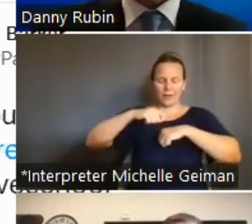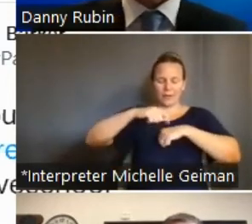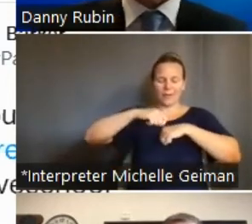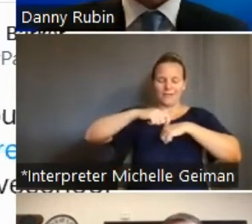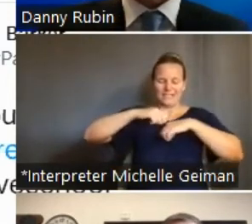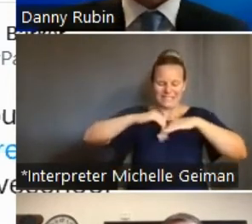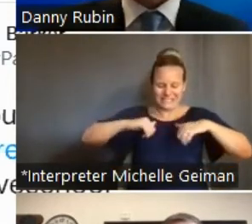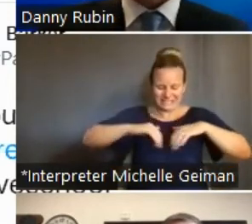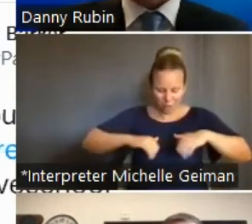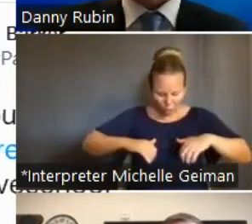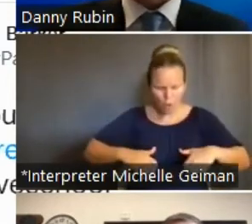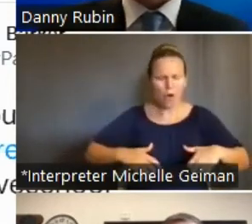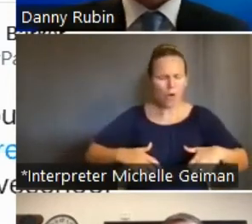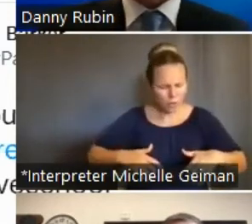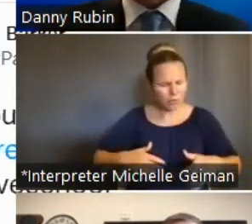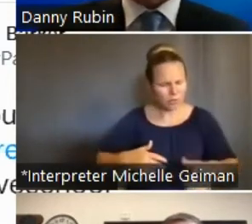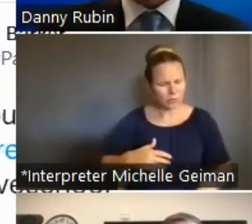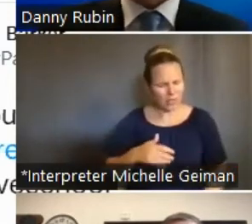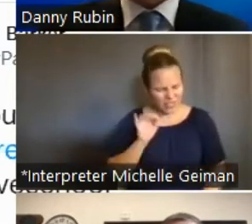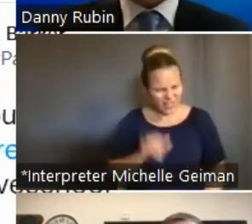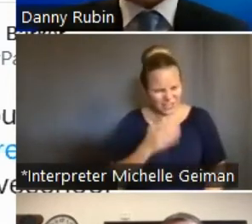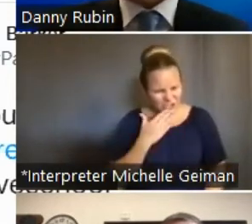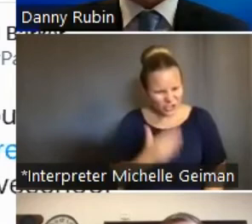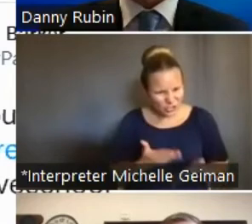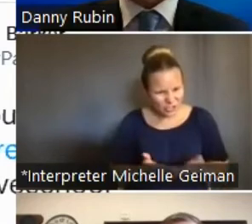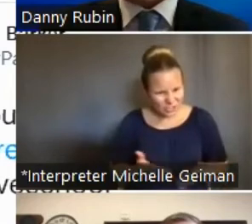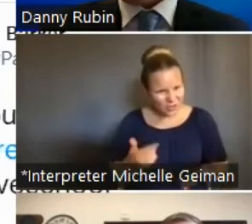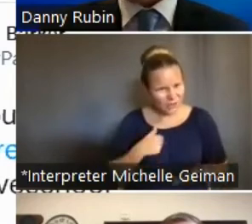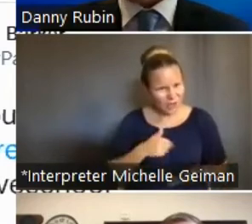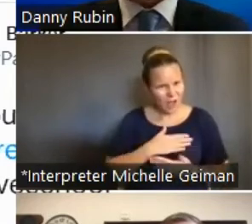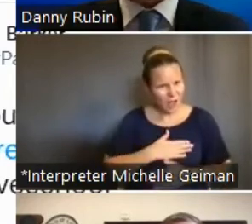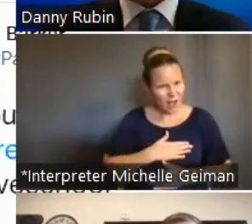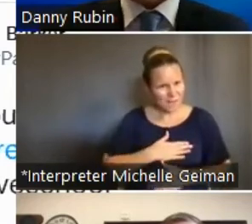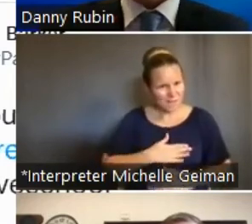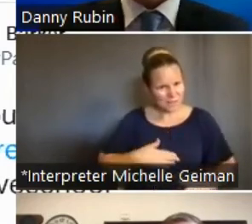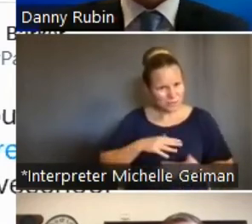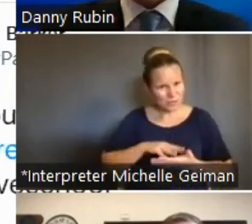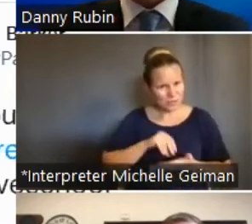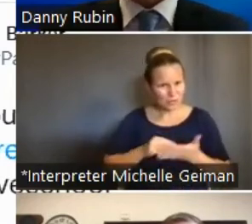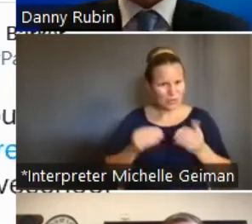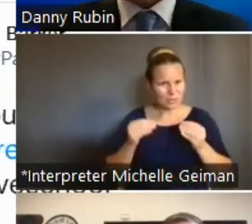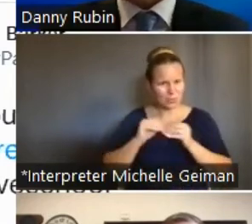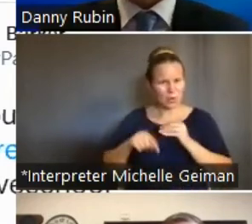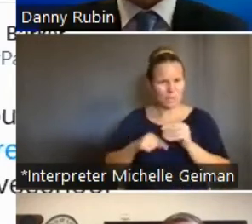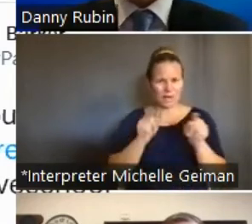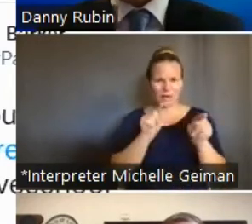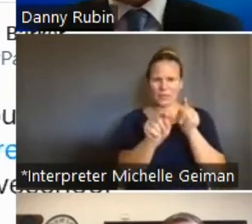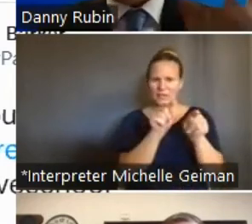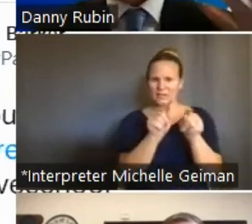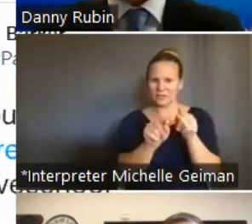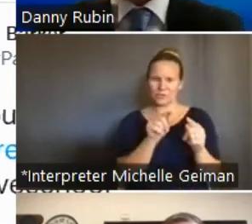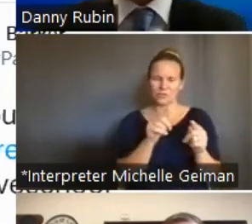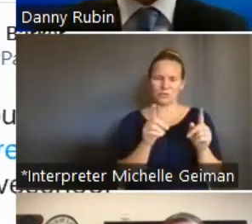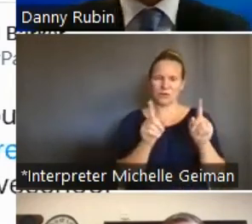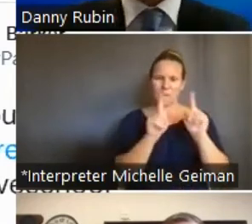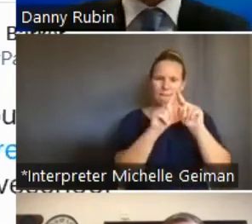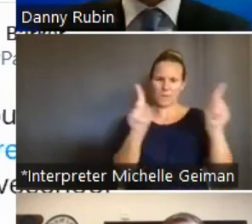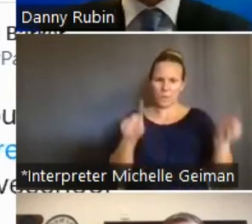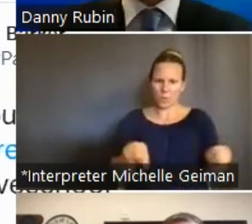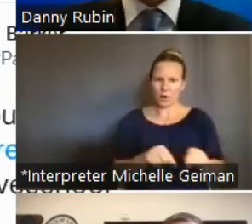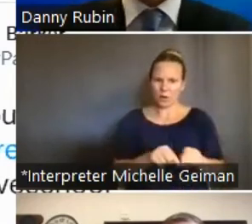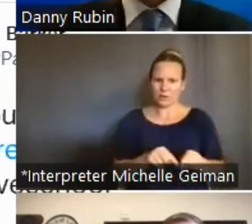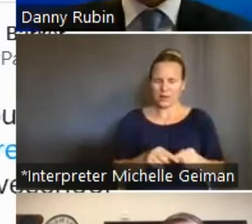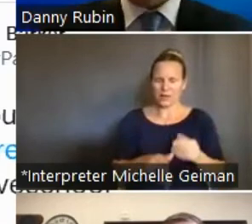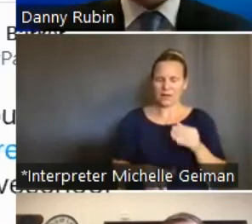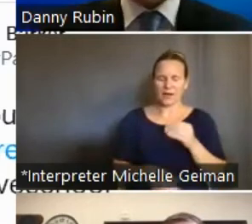I enjoyed learning more about these two items on the wall that he helped to explain and add a lot of context